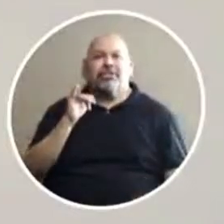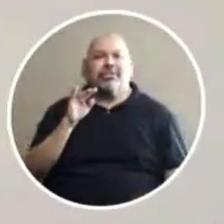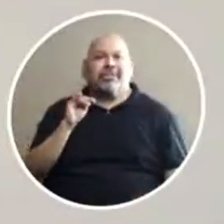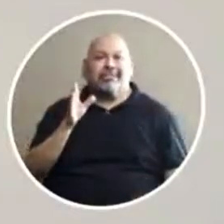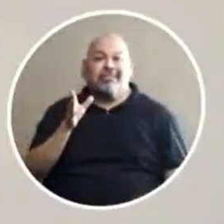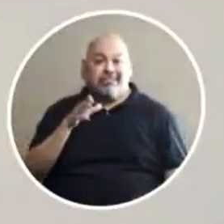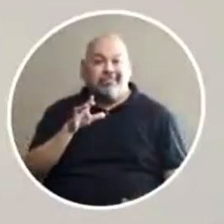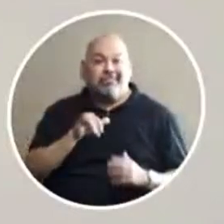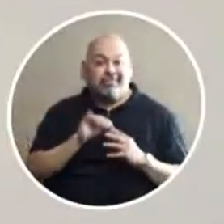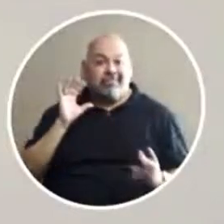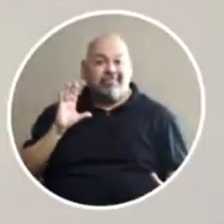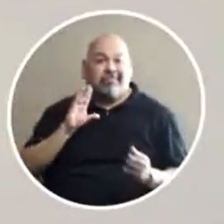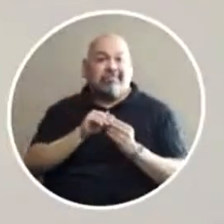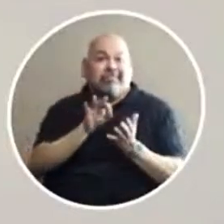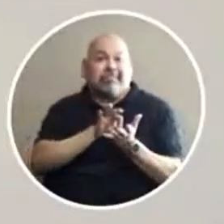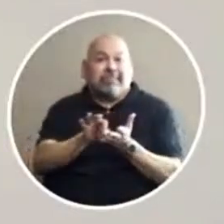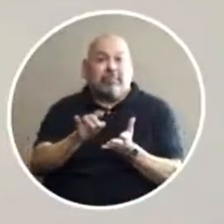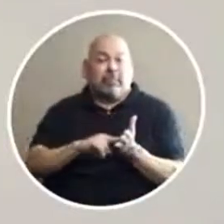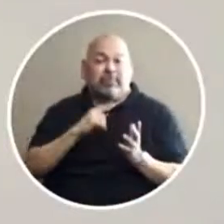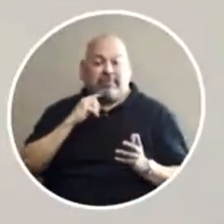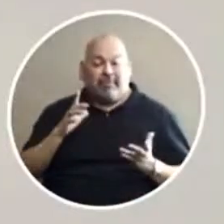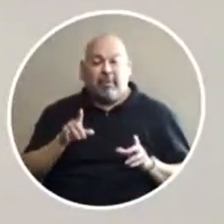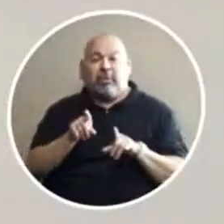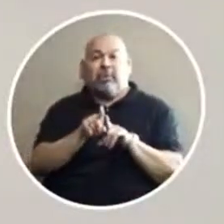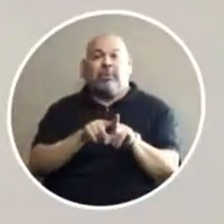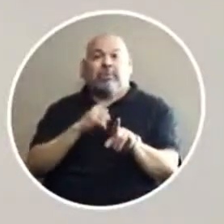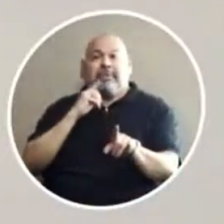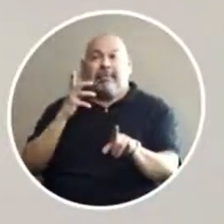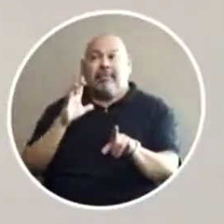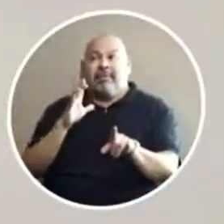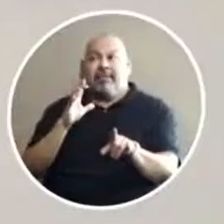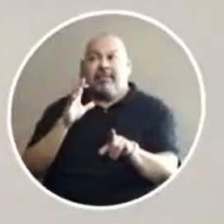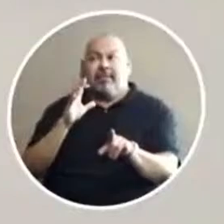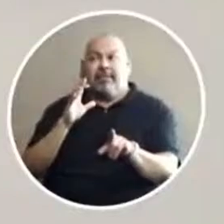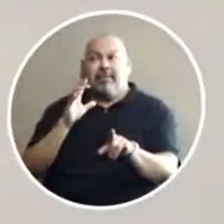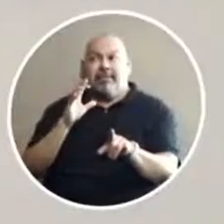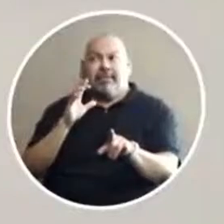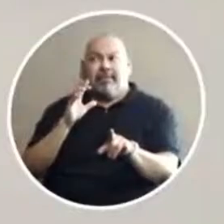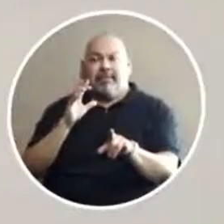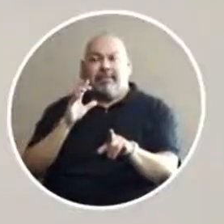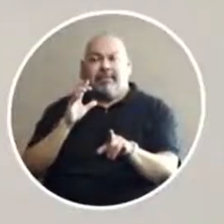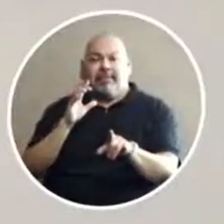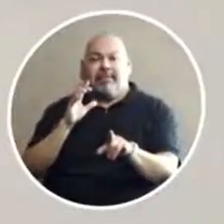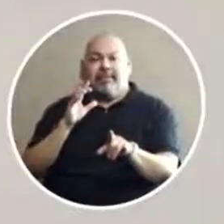And that's all the numbers that I said. I also said that